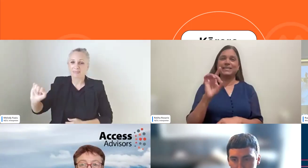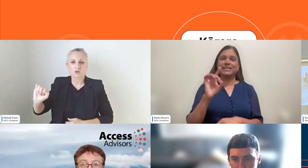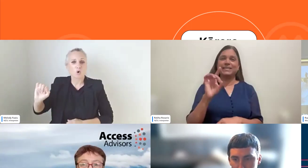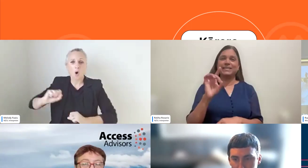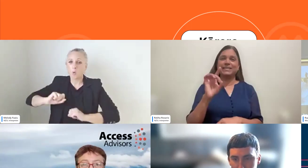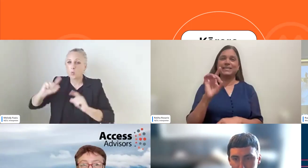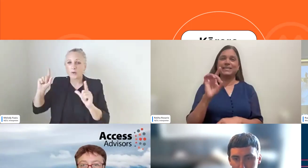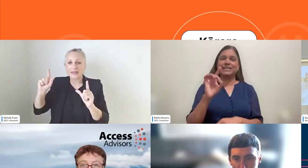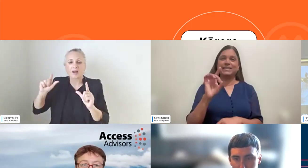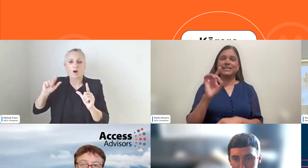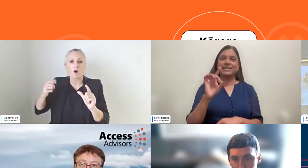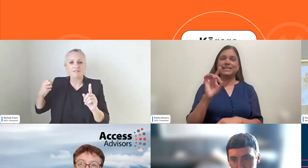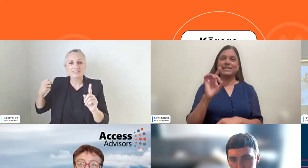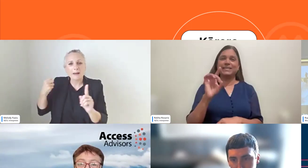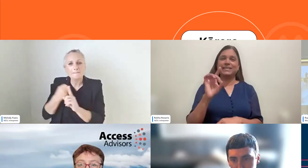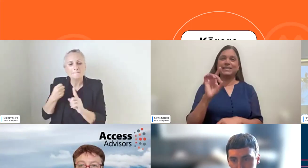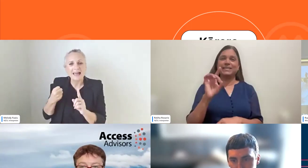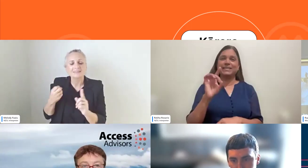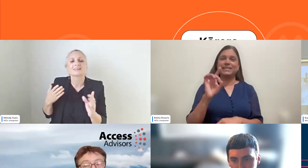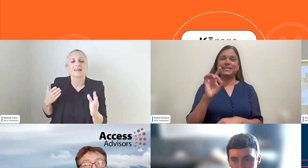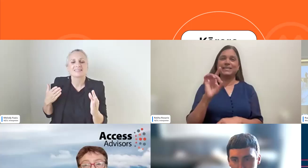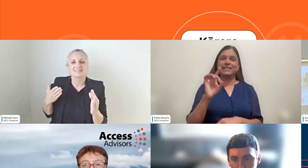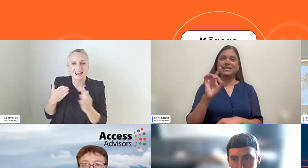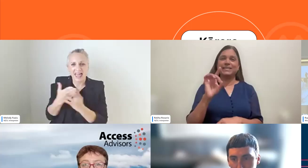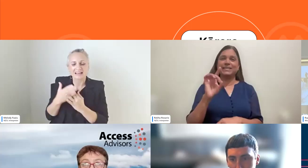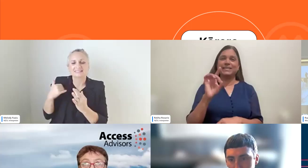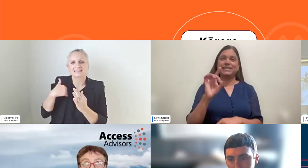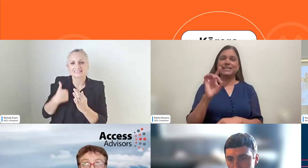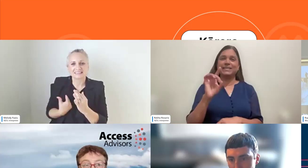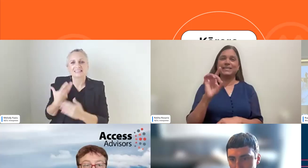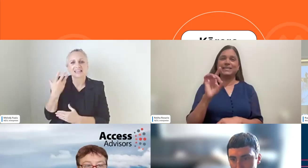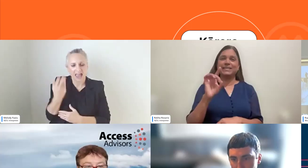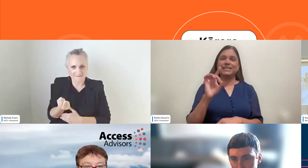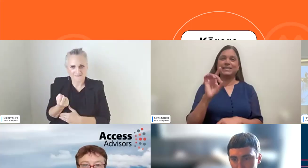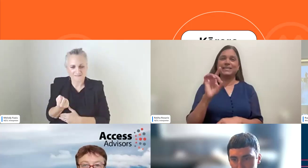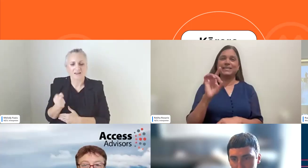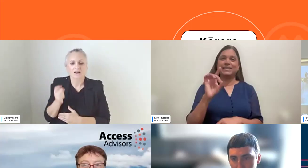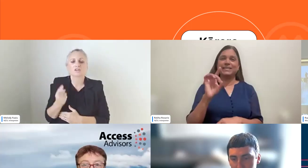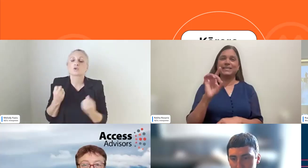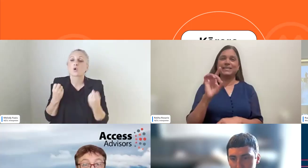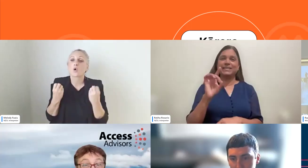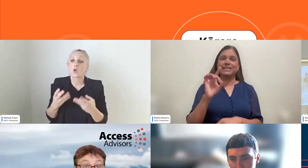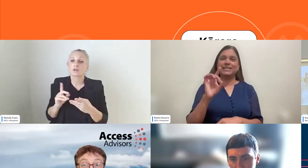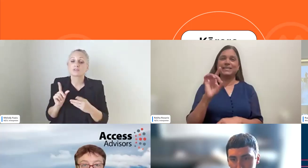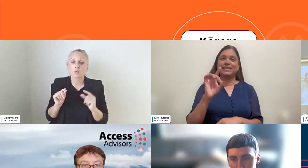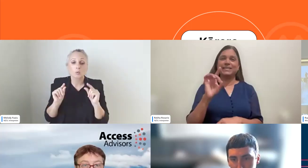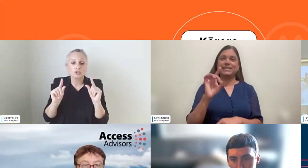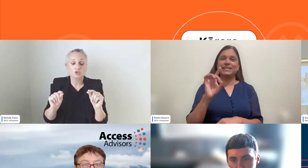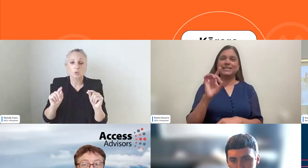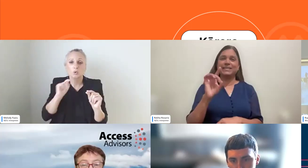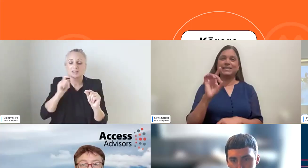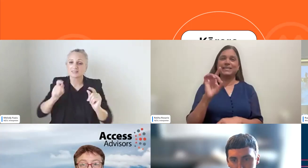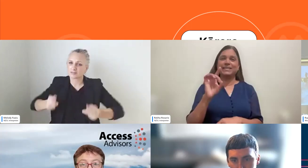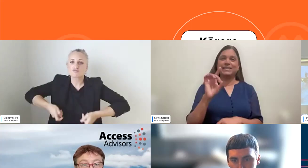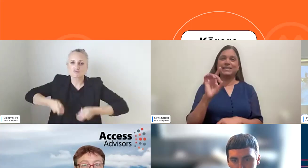of those different types of access needs have. And so a lot of what we do is actually raising that